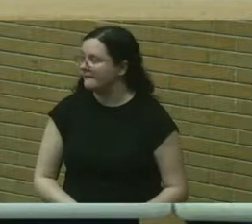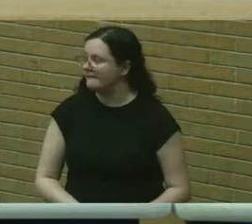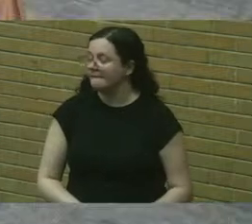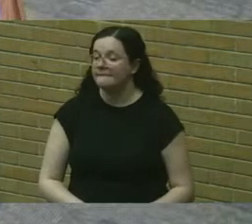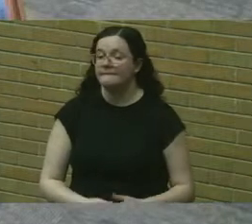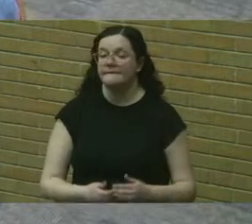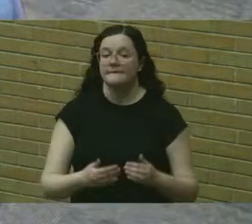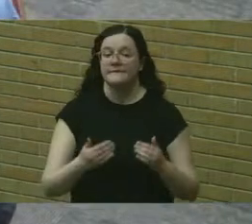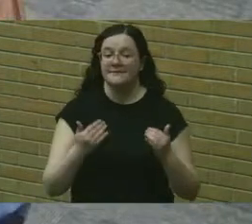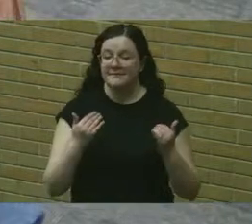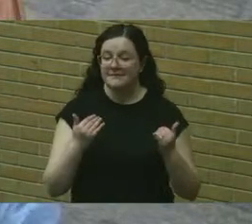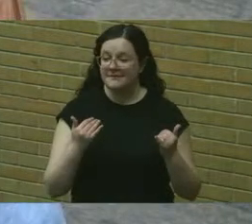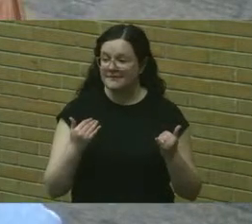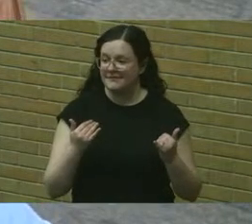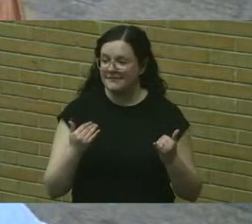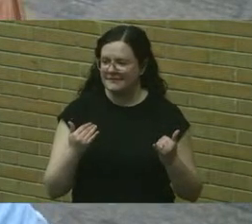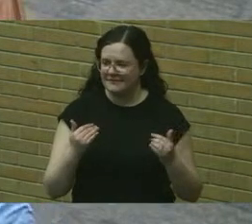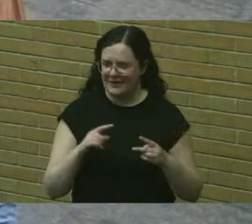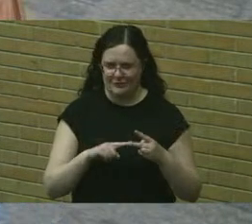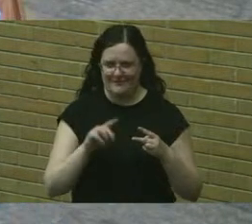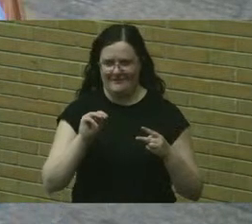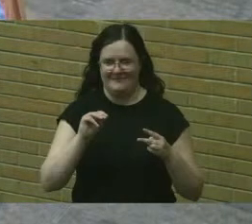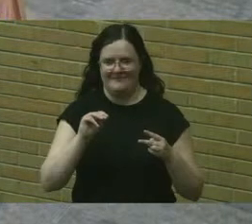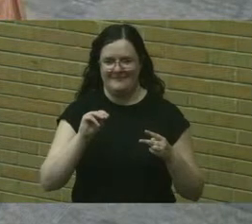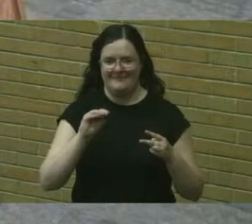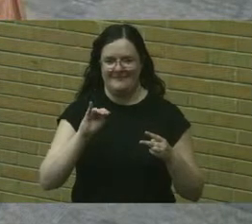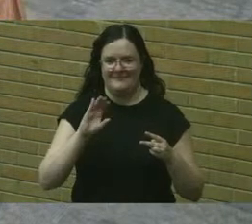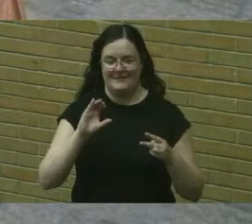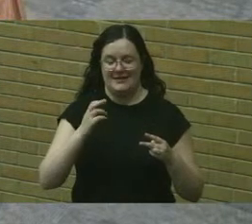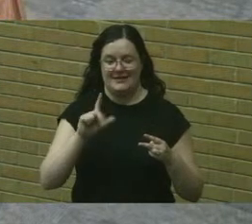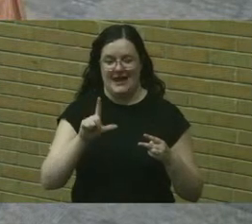And Michal Spivak to follow.